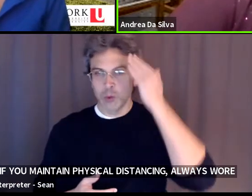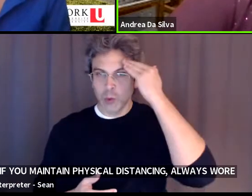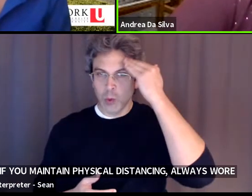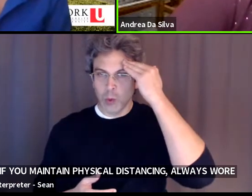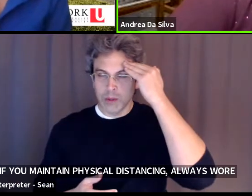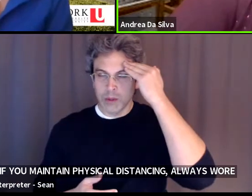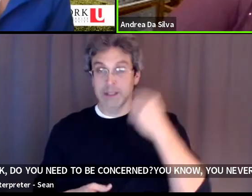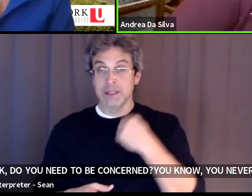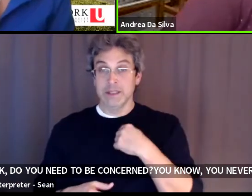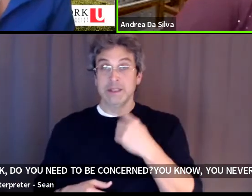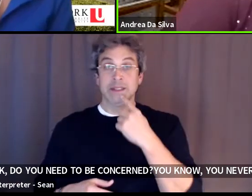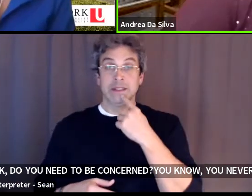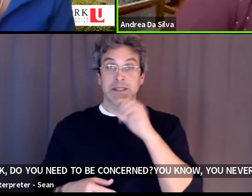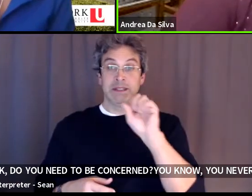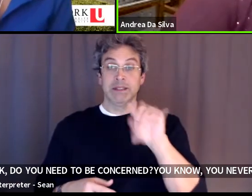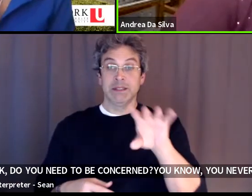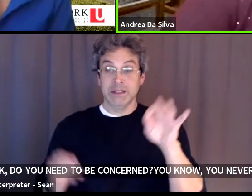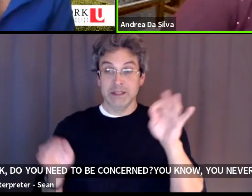to say.